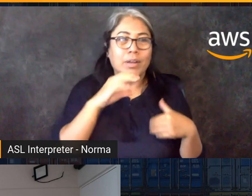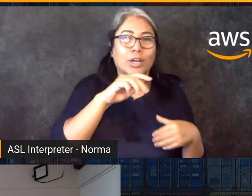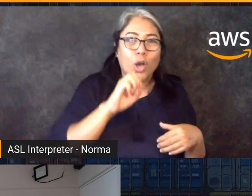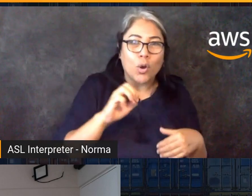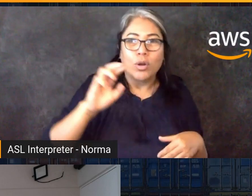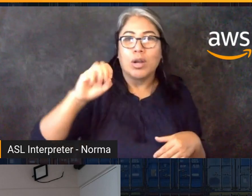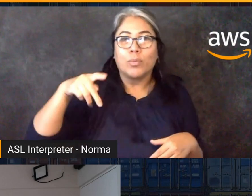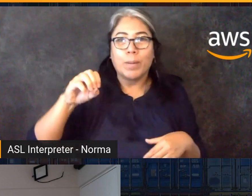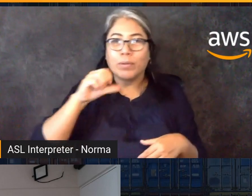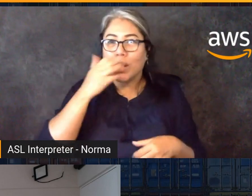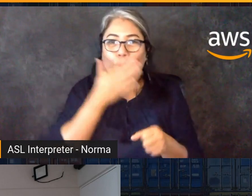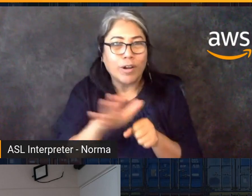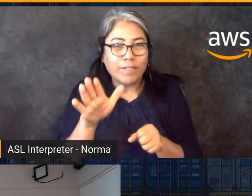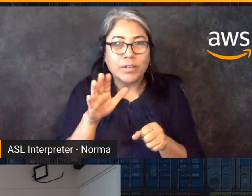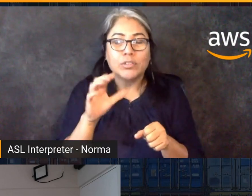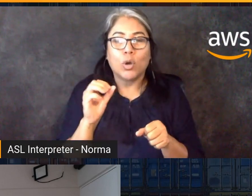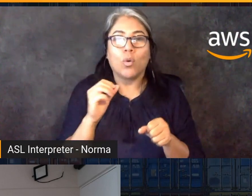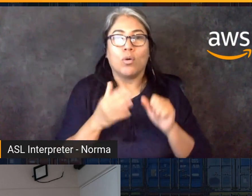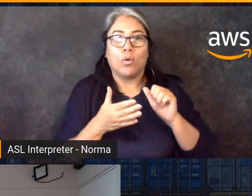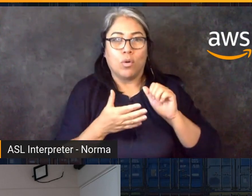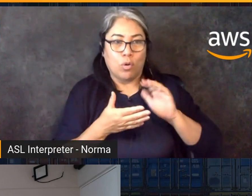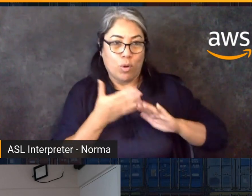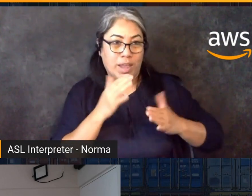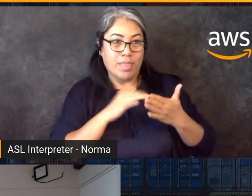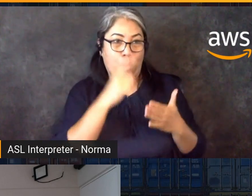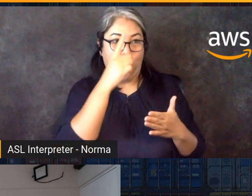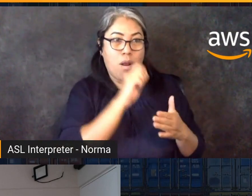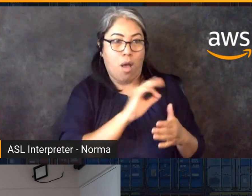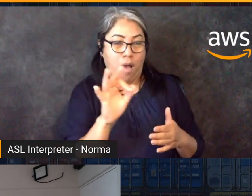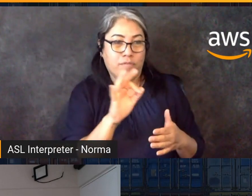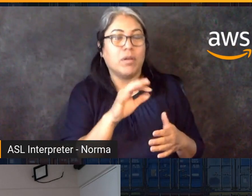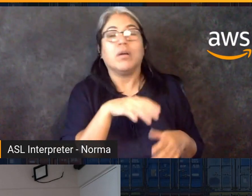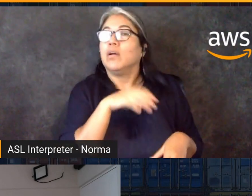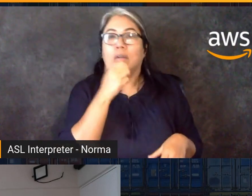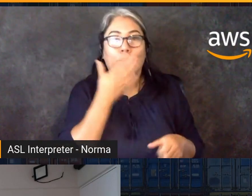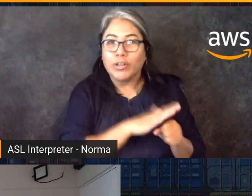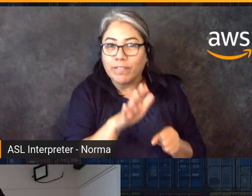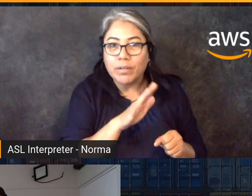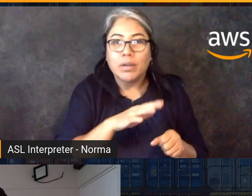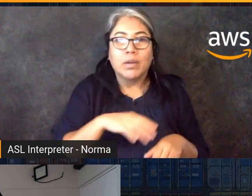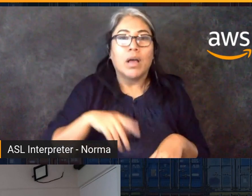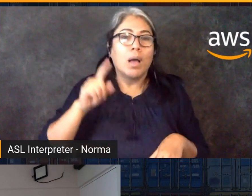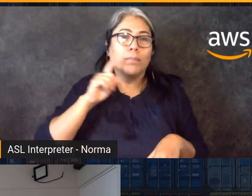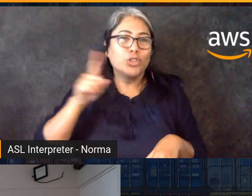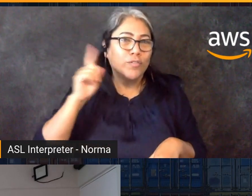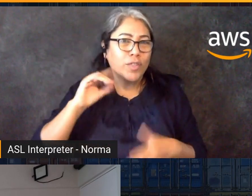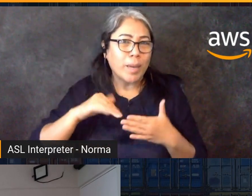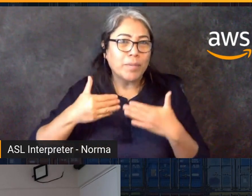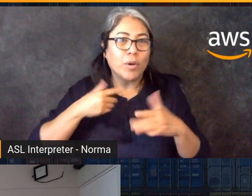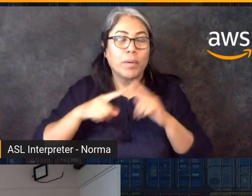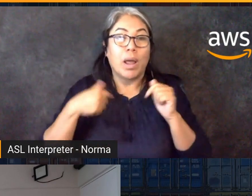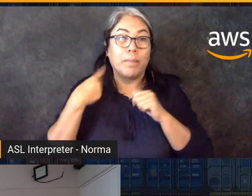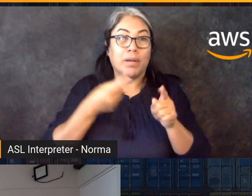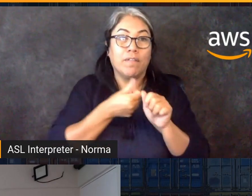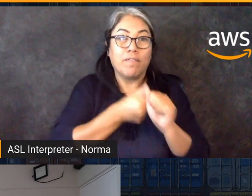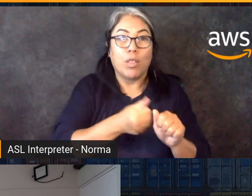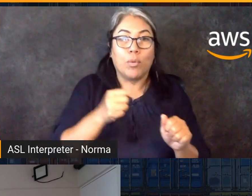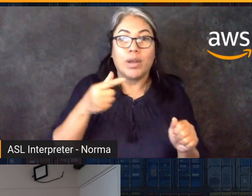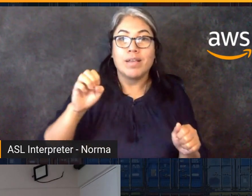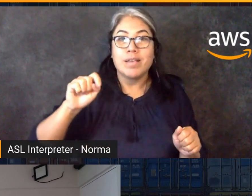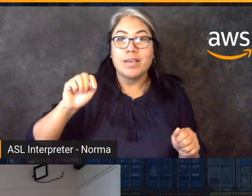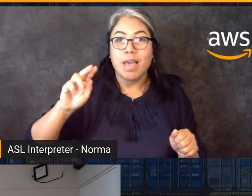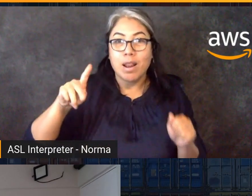and running this one-off applies isn't good enough. And I'm sure you're going to dive into that, but I've been following GitOps as a term